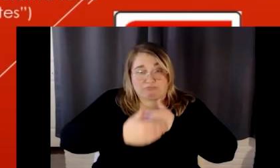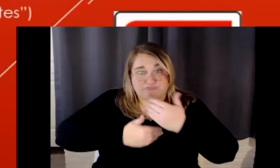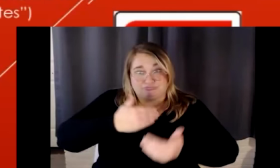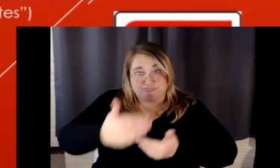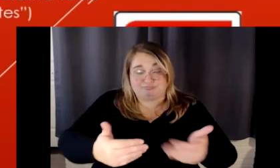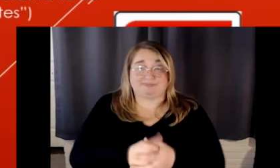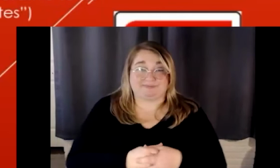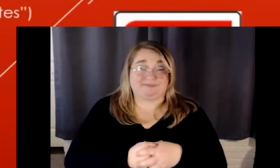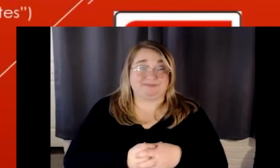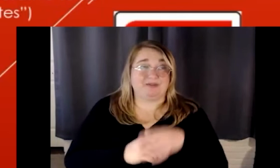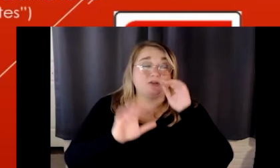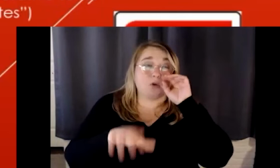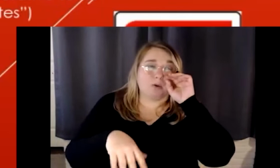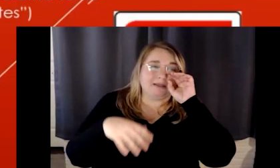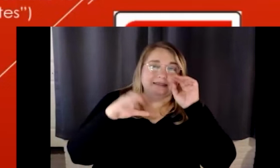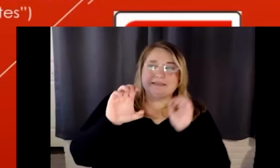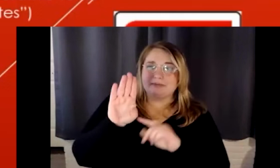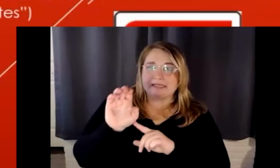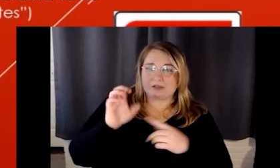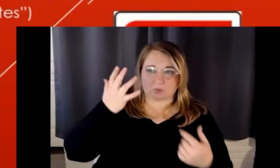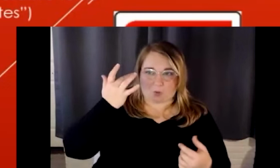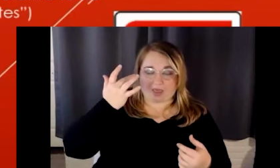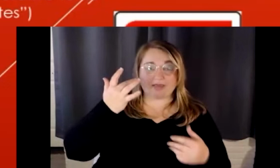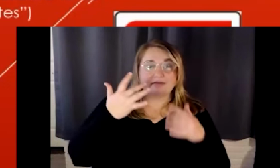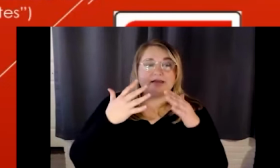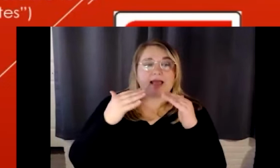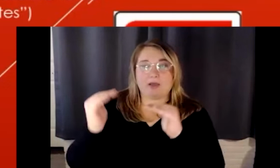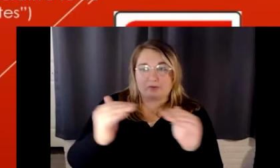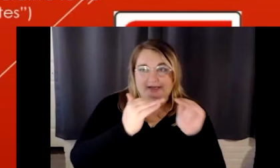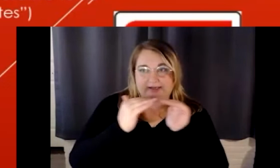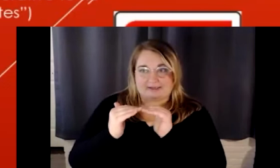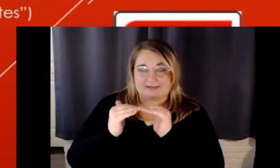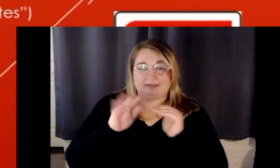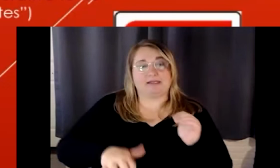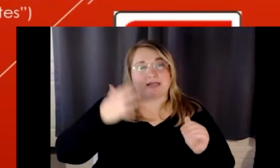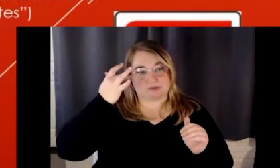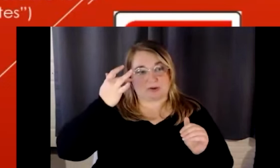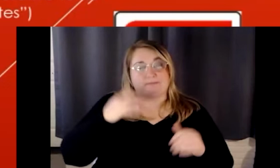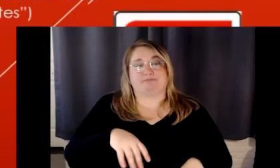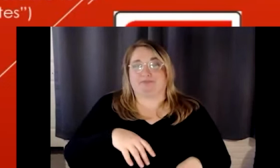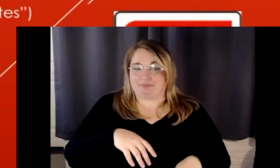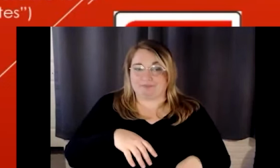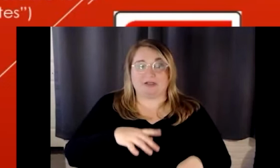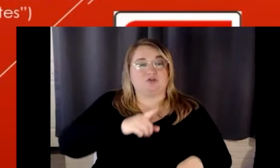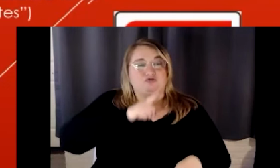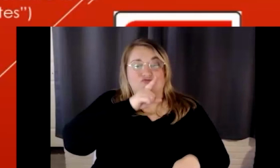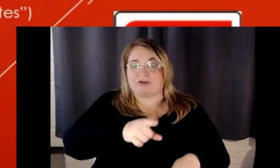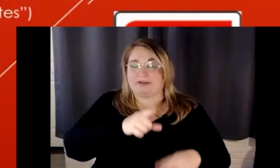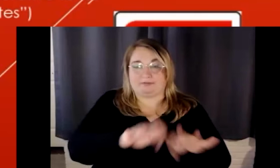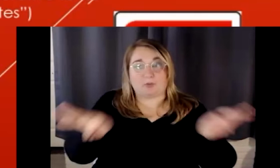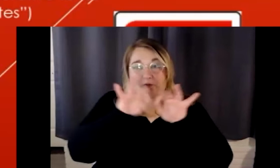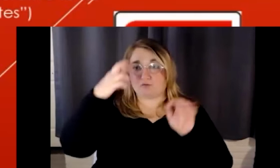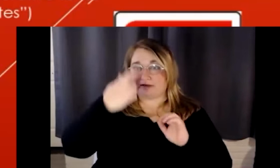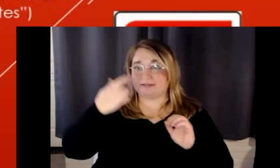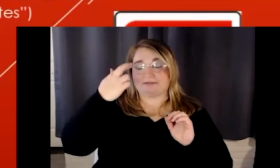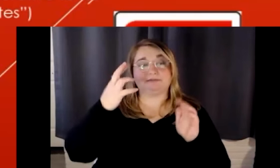All right, why CBE? Equity. That's why. There's a big reason for that. So this is a